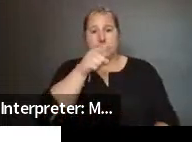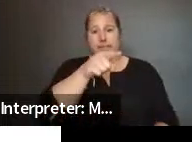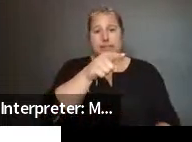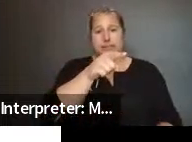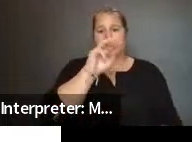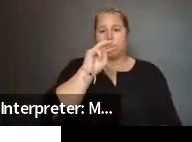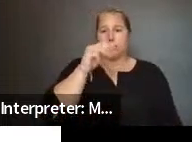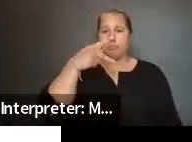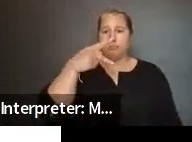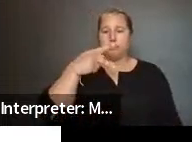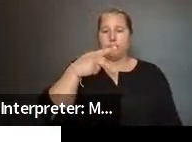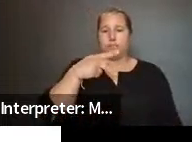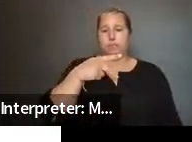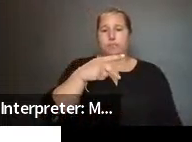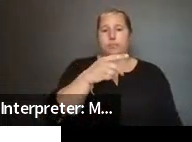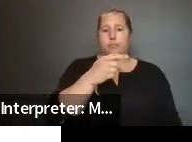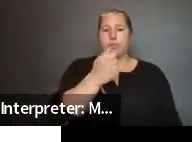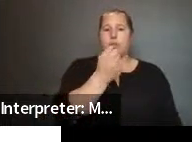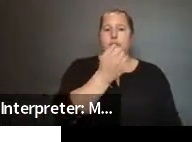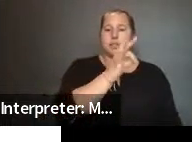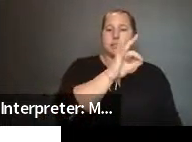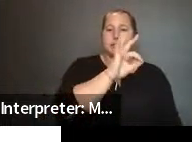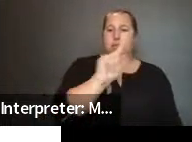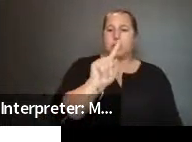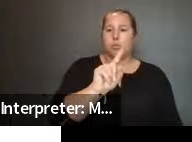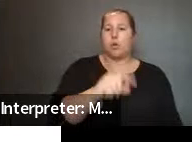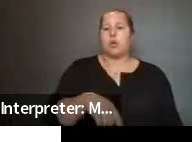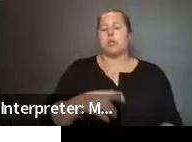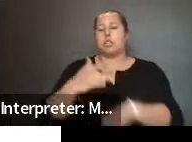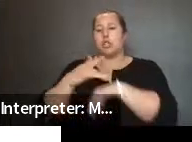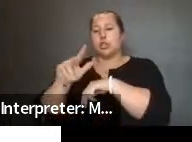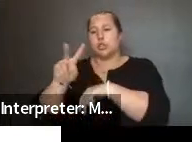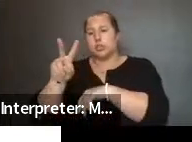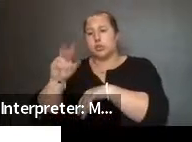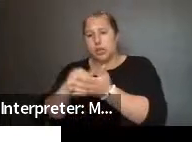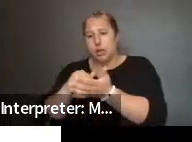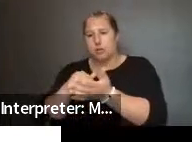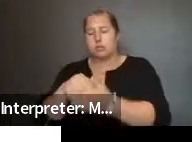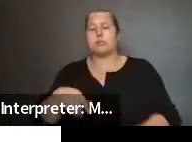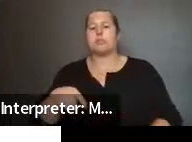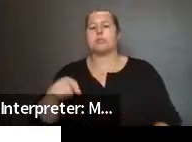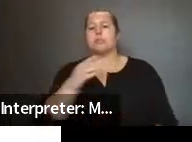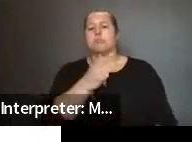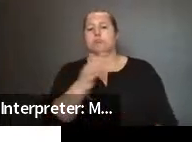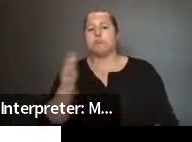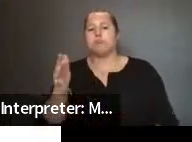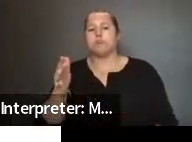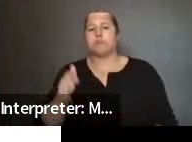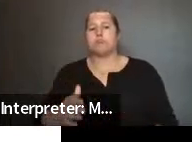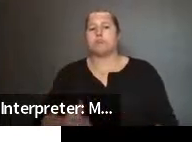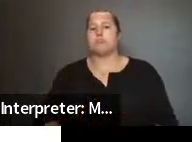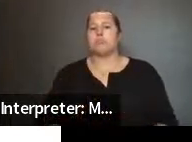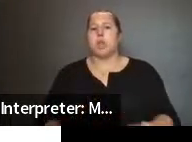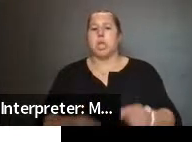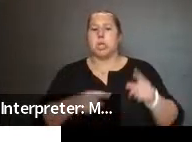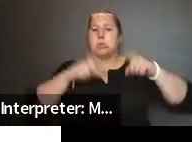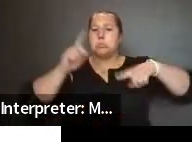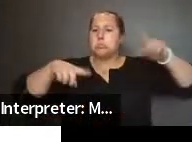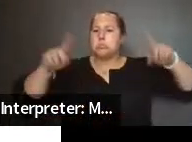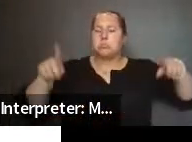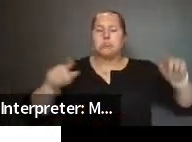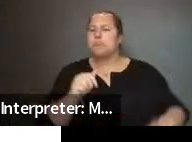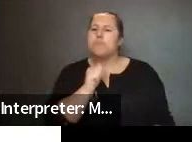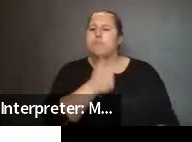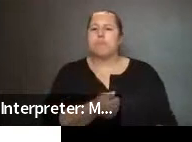the 1990s and early 2000s, that they vary really very little from today's districts, which were